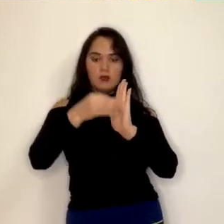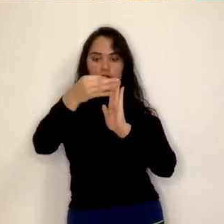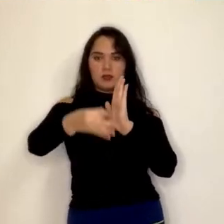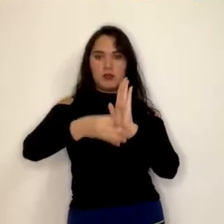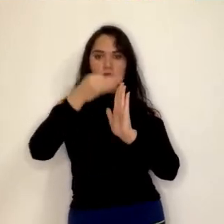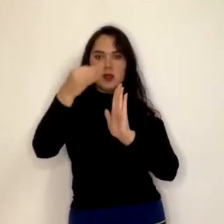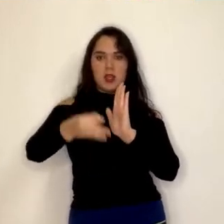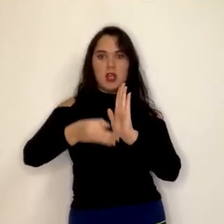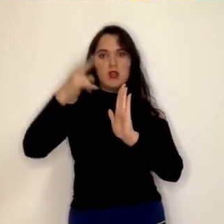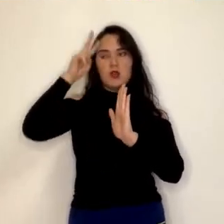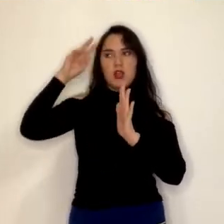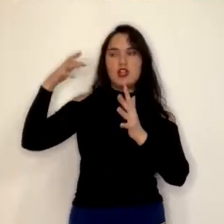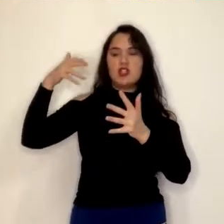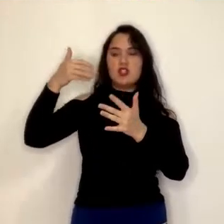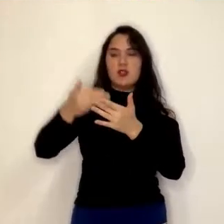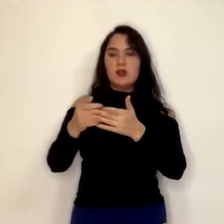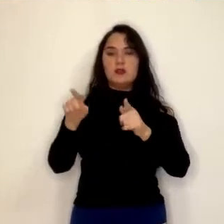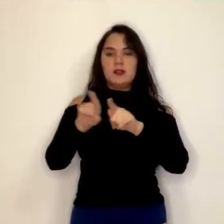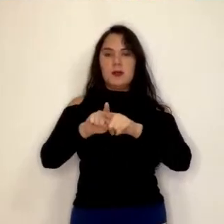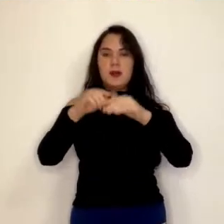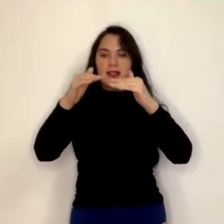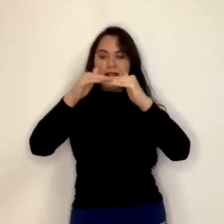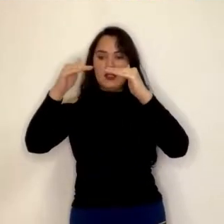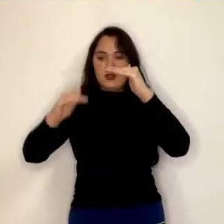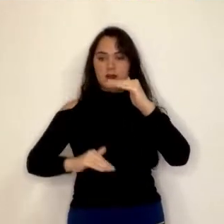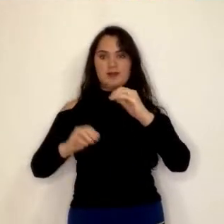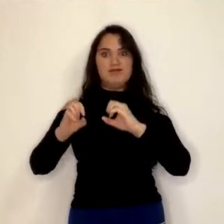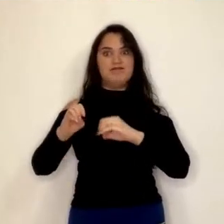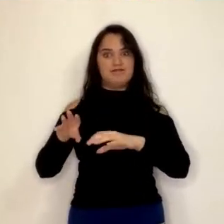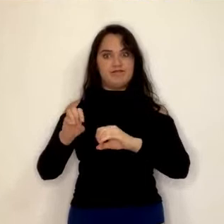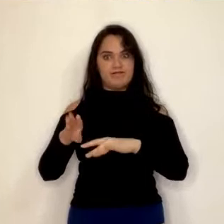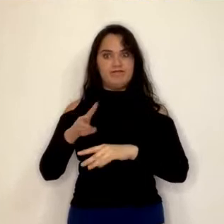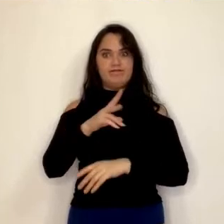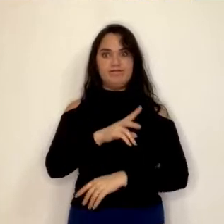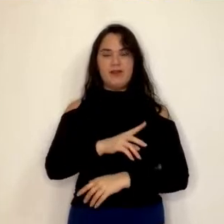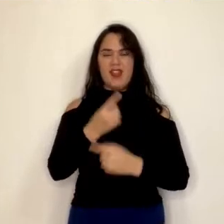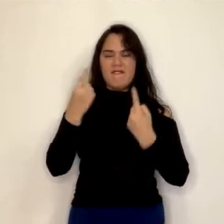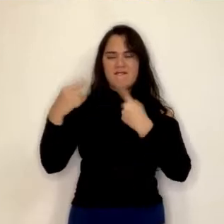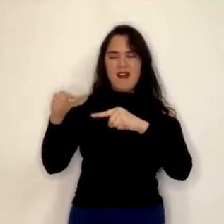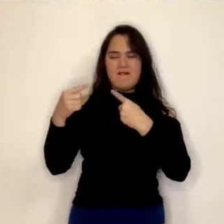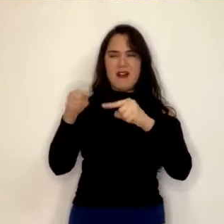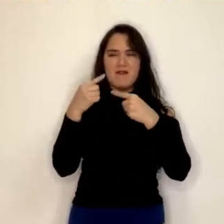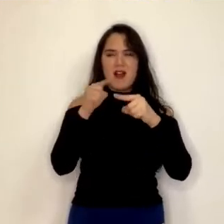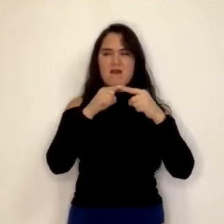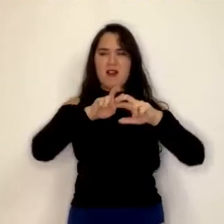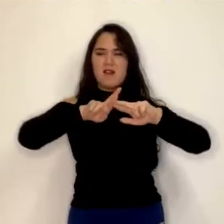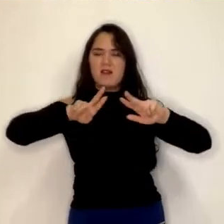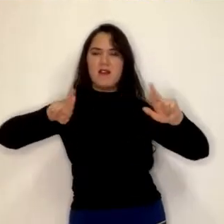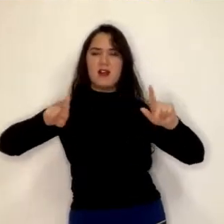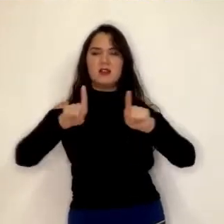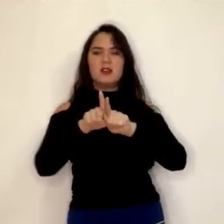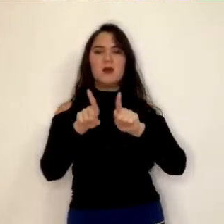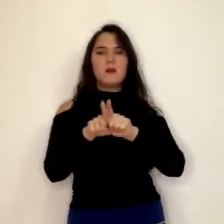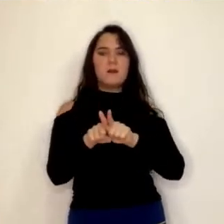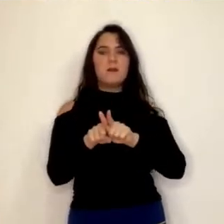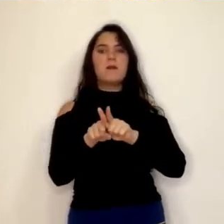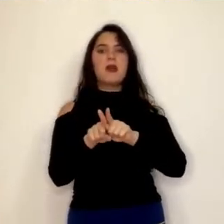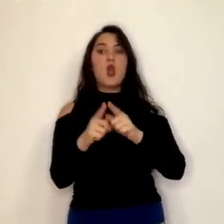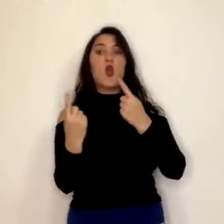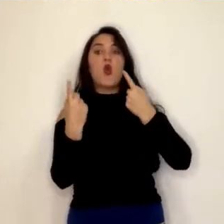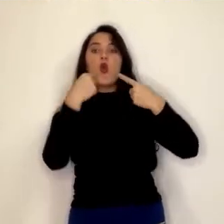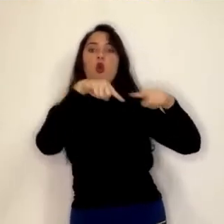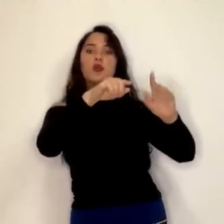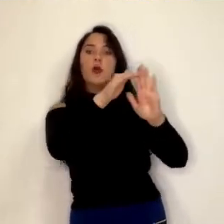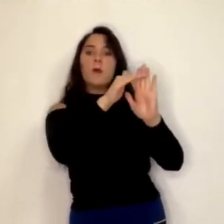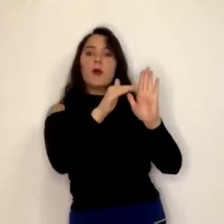in prohibiting educational content that addresses the issues of inequality. And